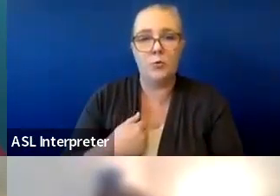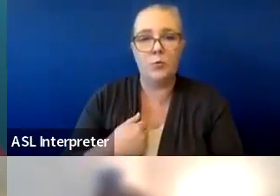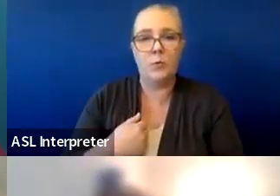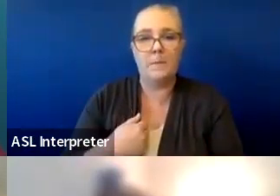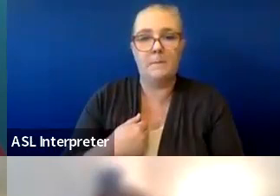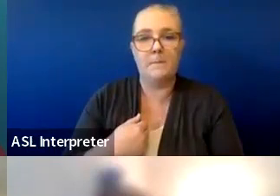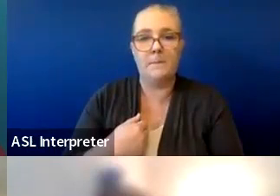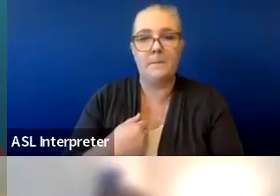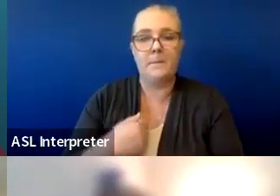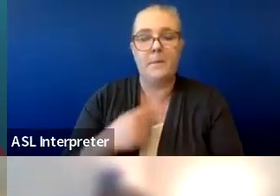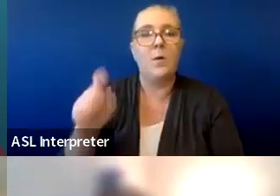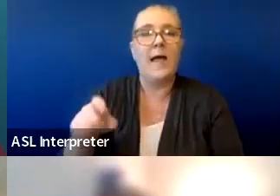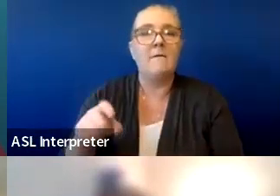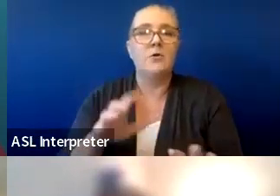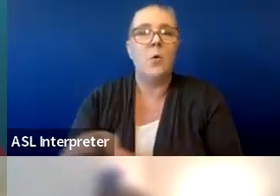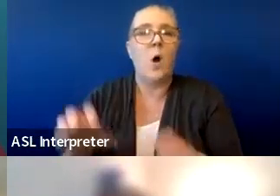post it